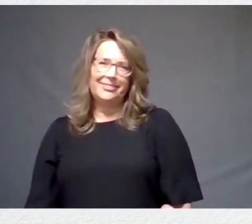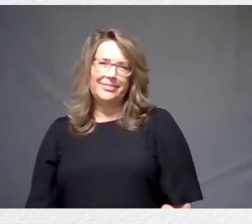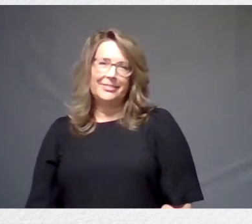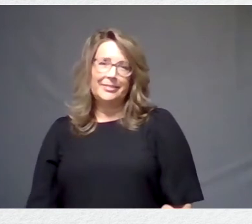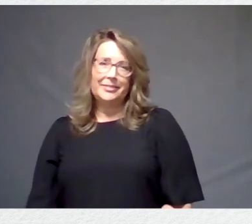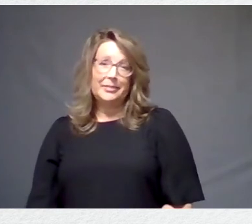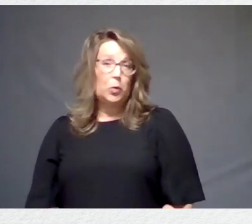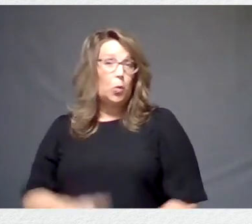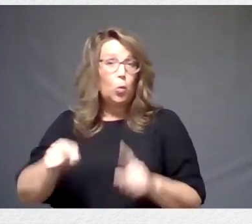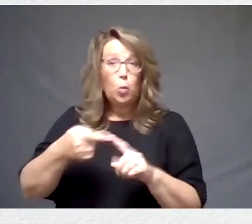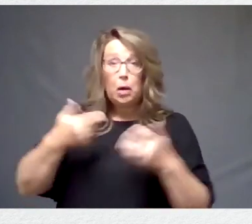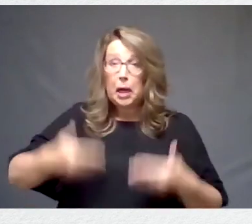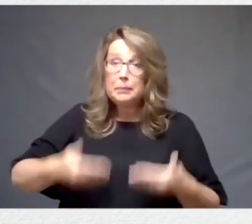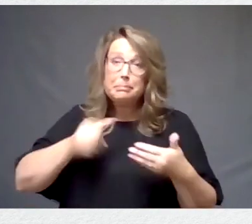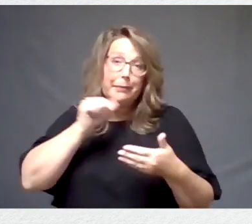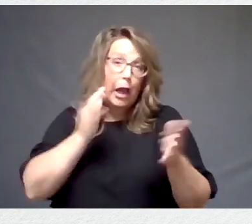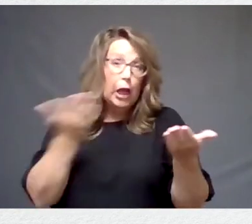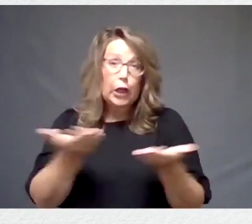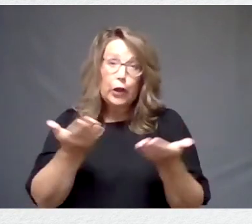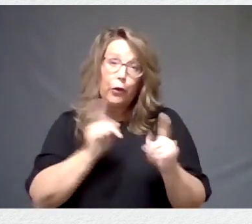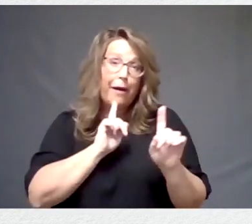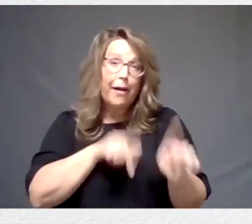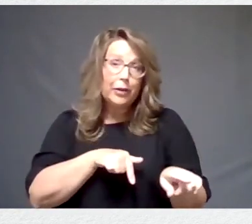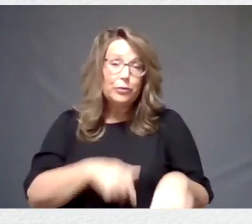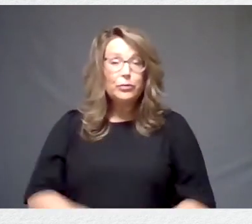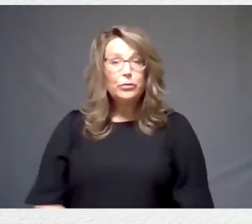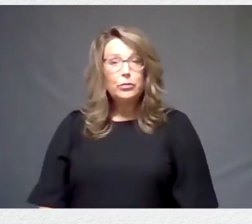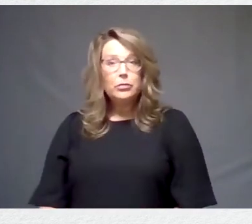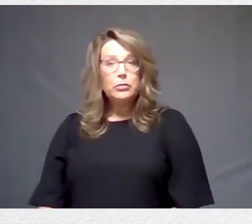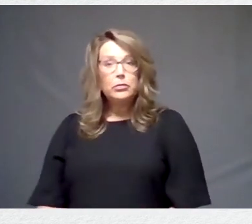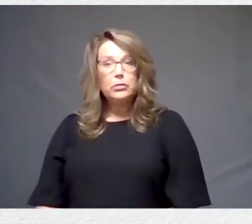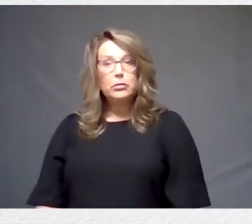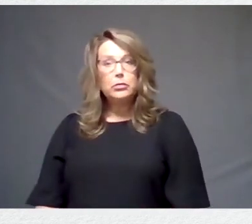when I'm not around. Y cuando no esté alrededor.